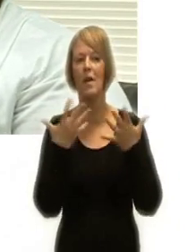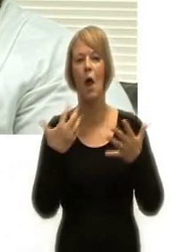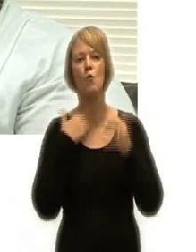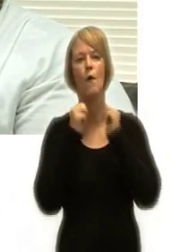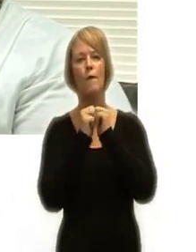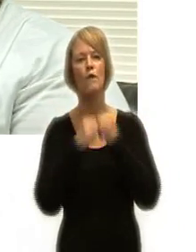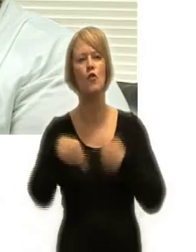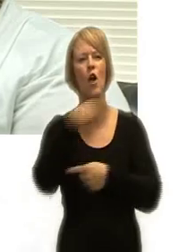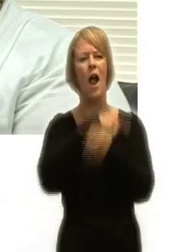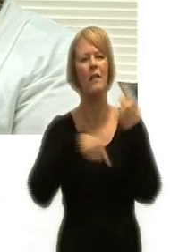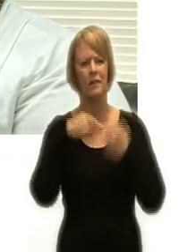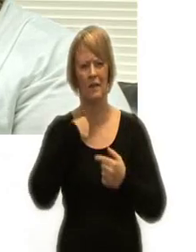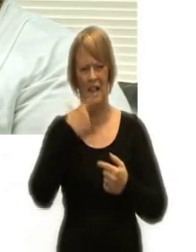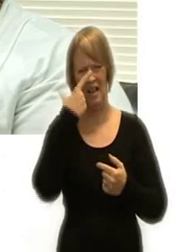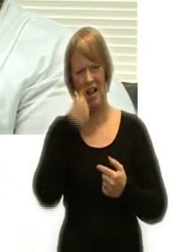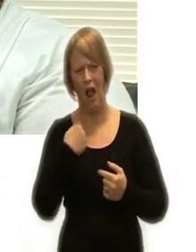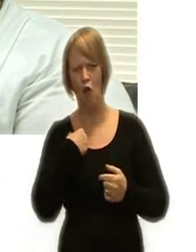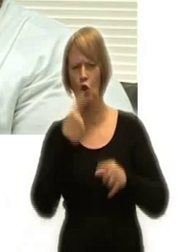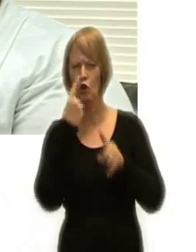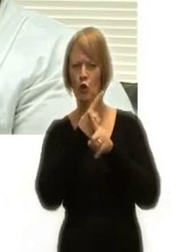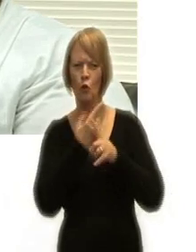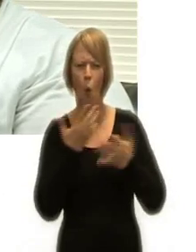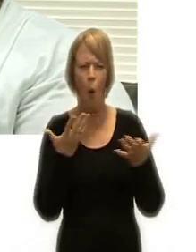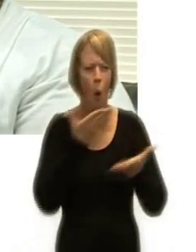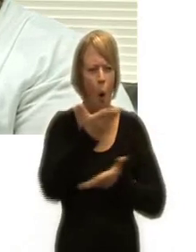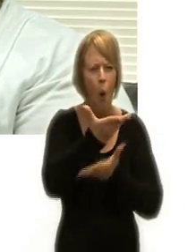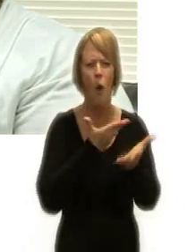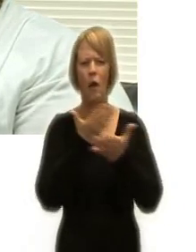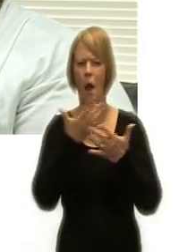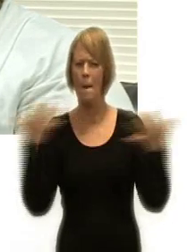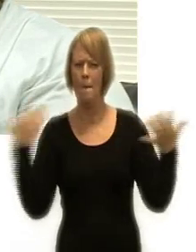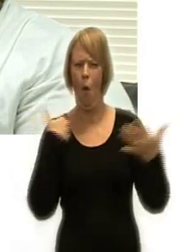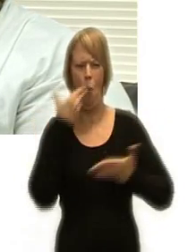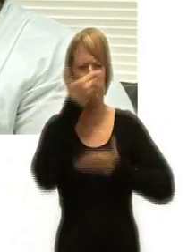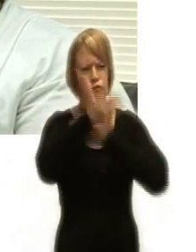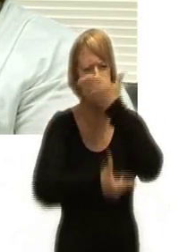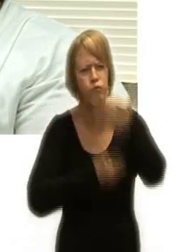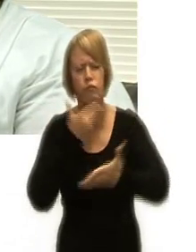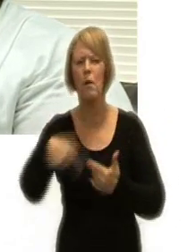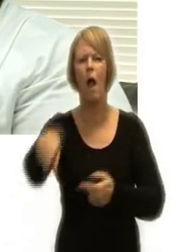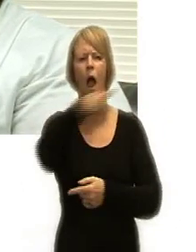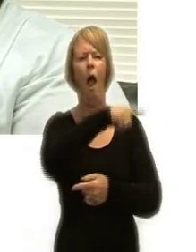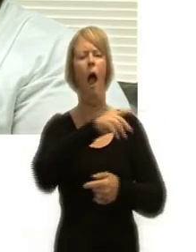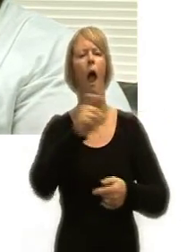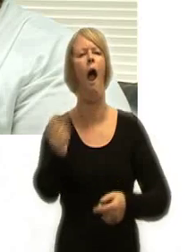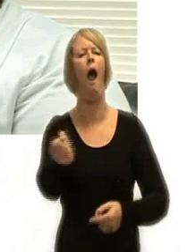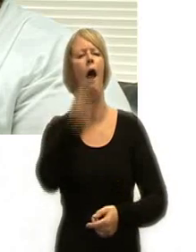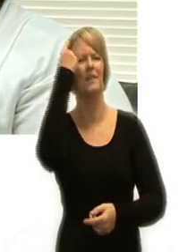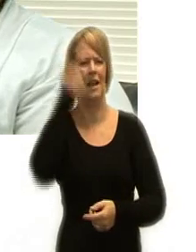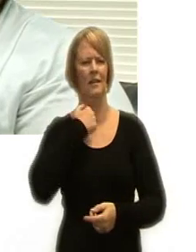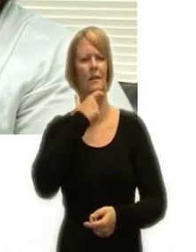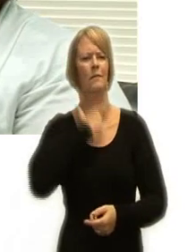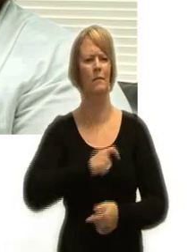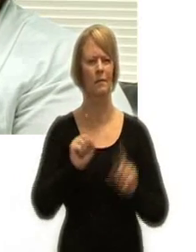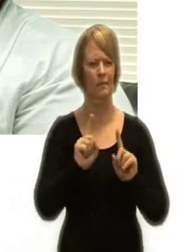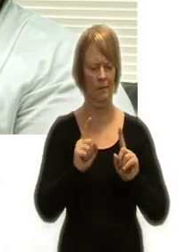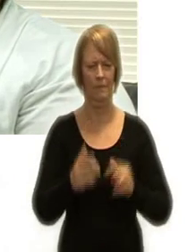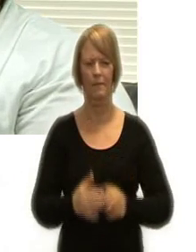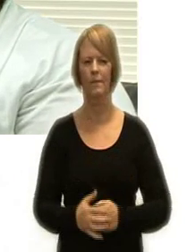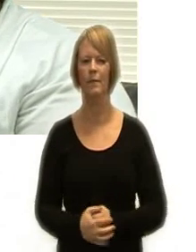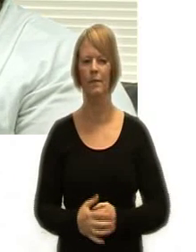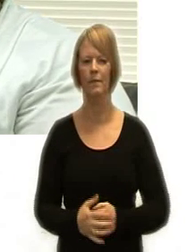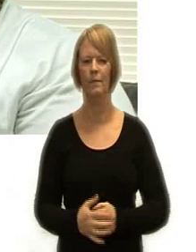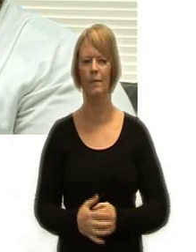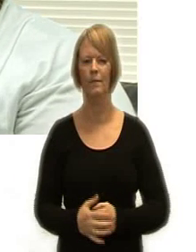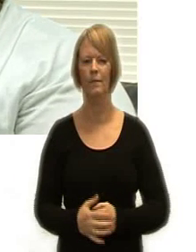friends, since I had a lot of therapy, I'm much more able to talk about it and be, you know, eloquent about it